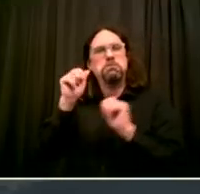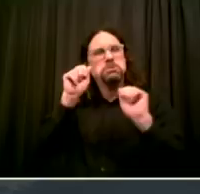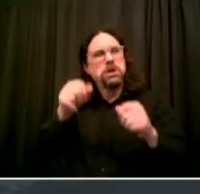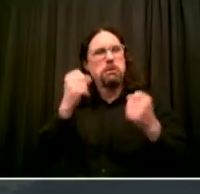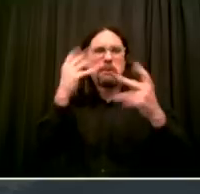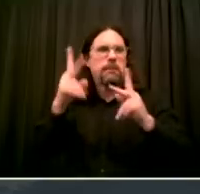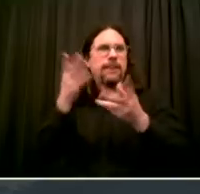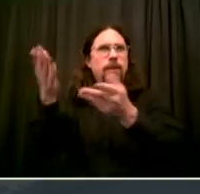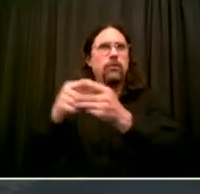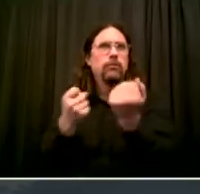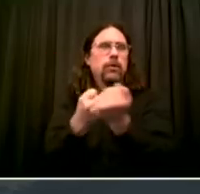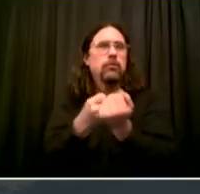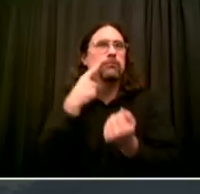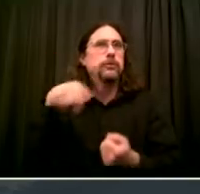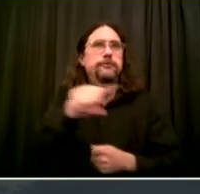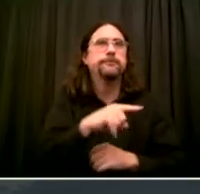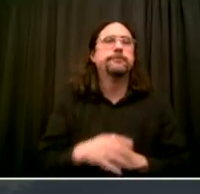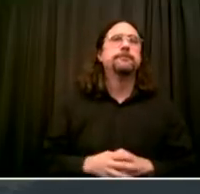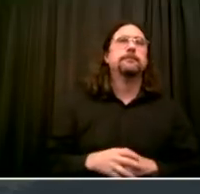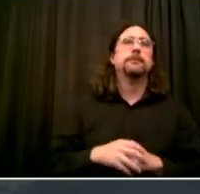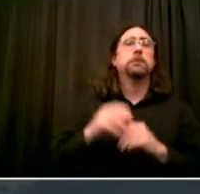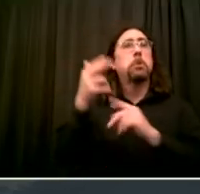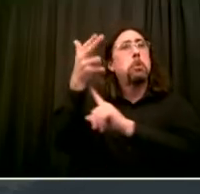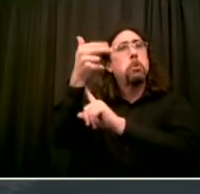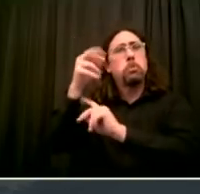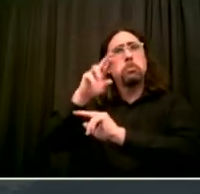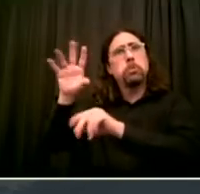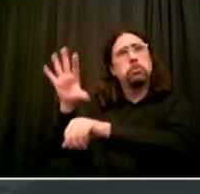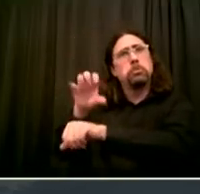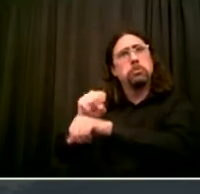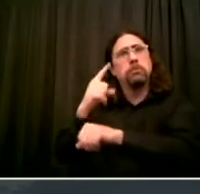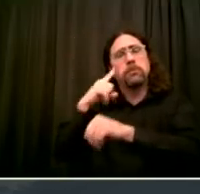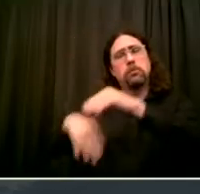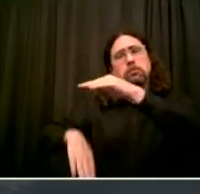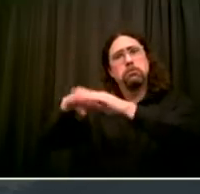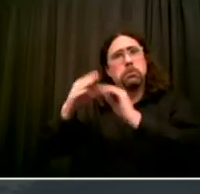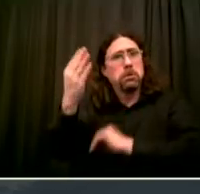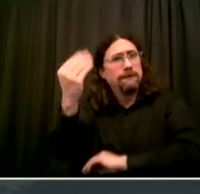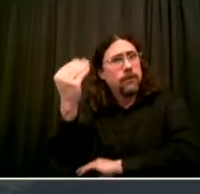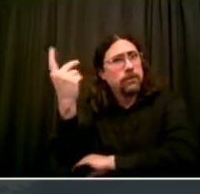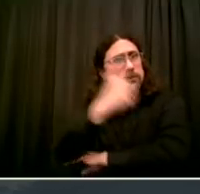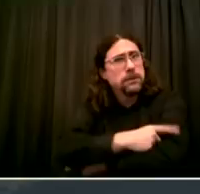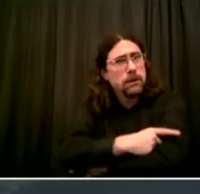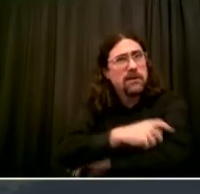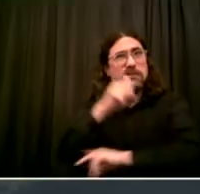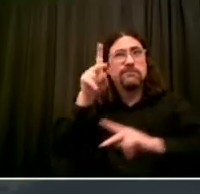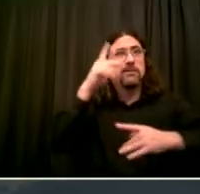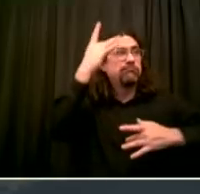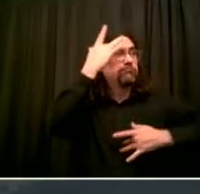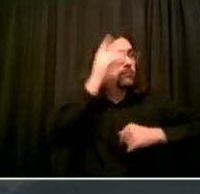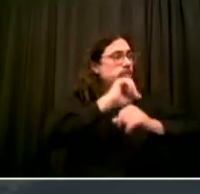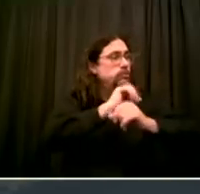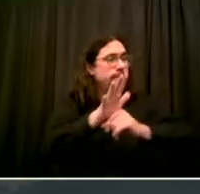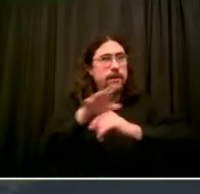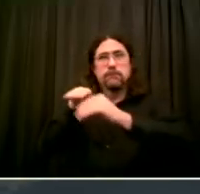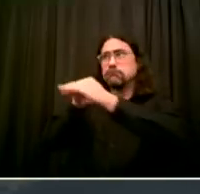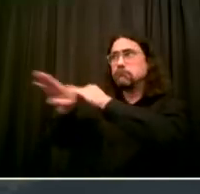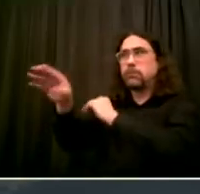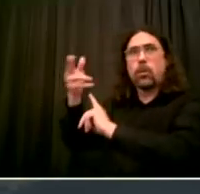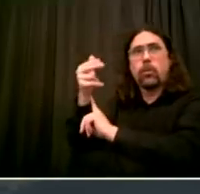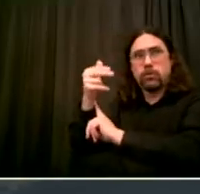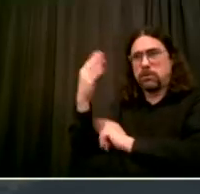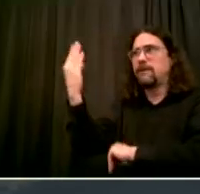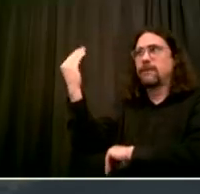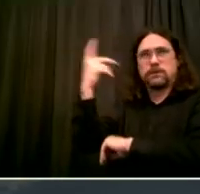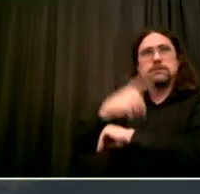time, we're going to make sure you have what you need. How do you get to a room? Well, obviously, if you're identified